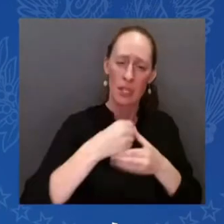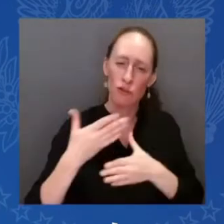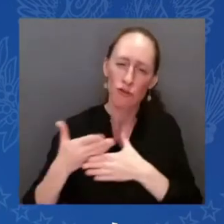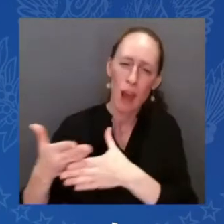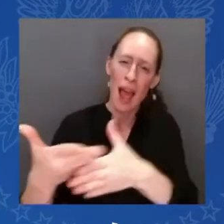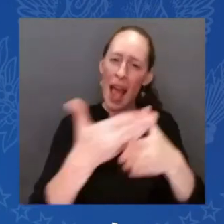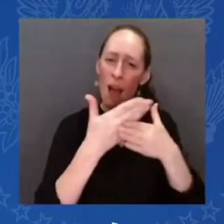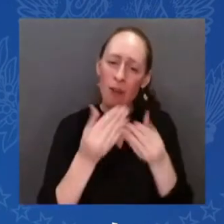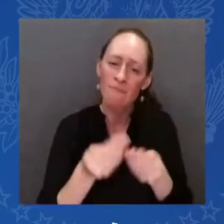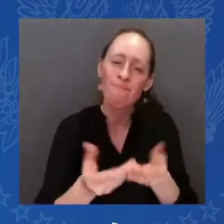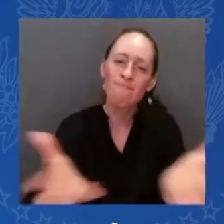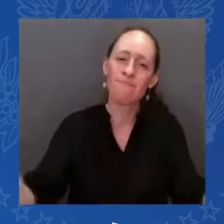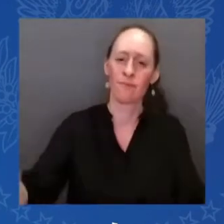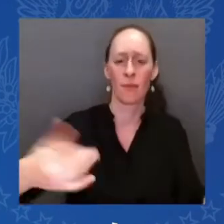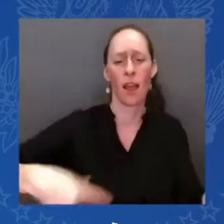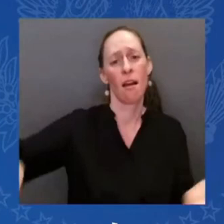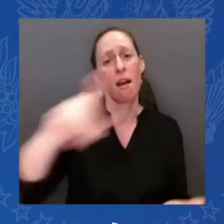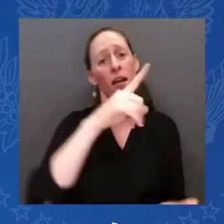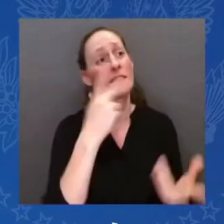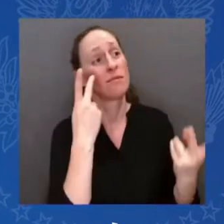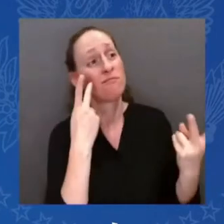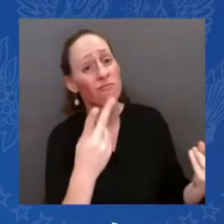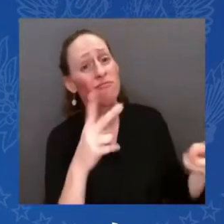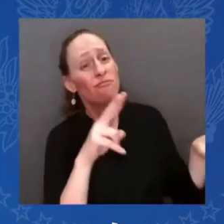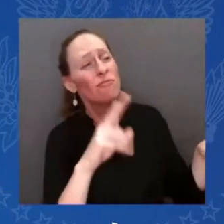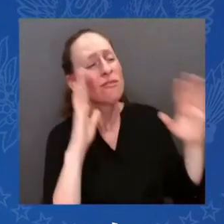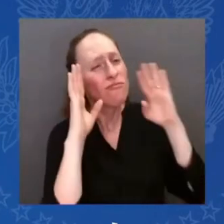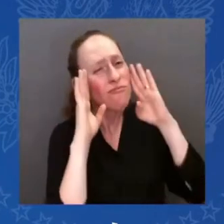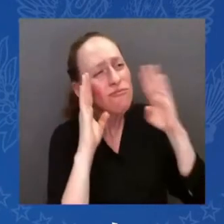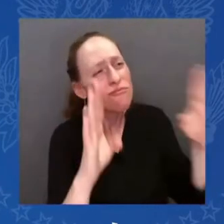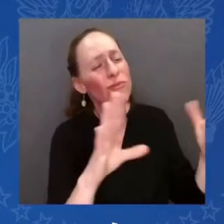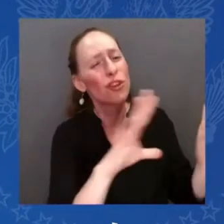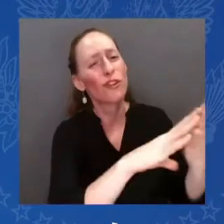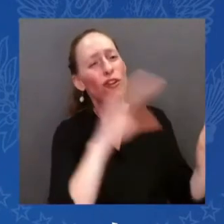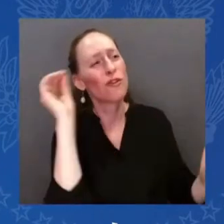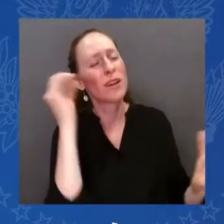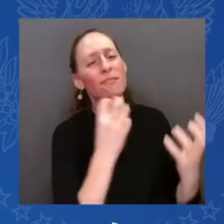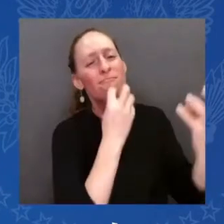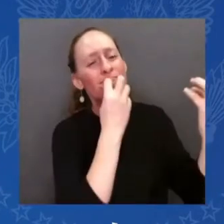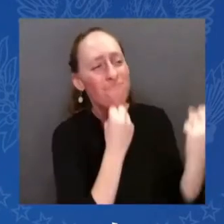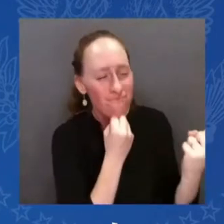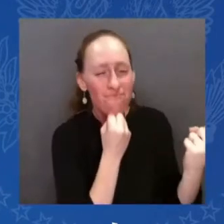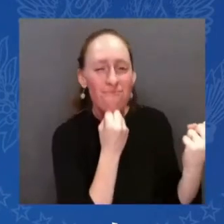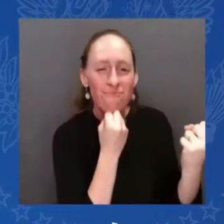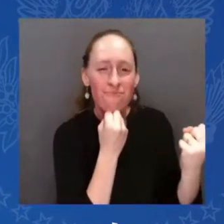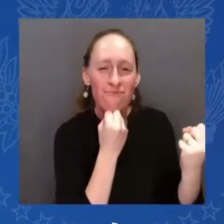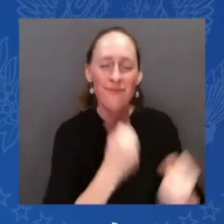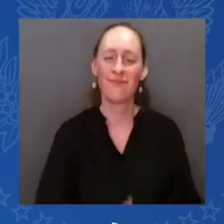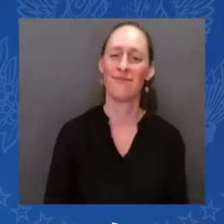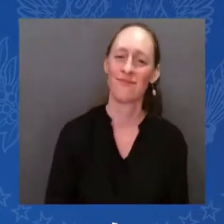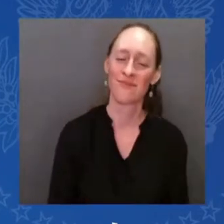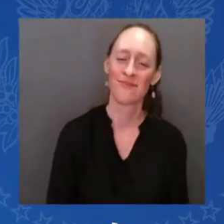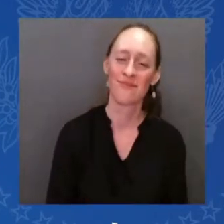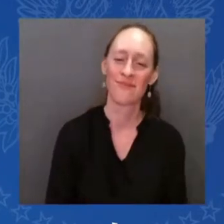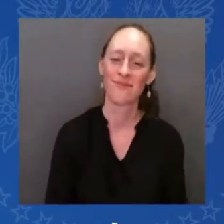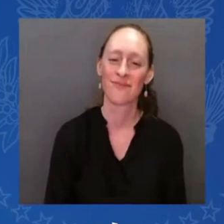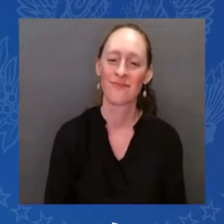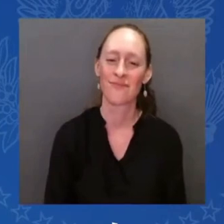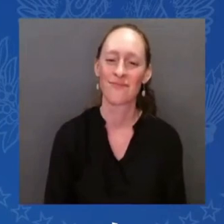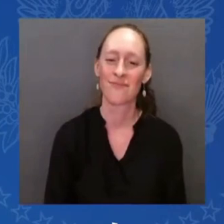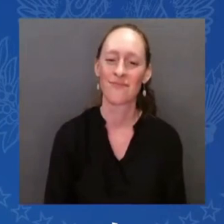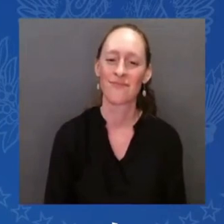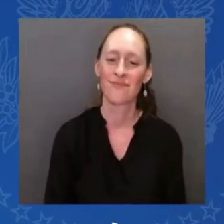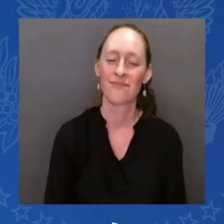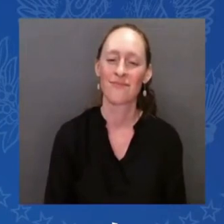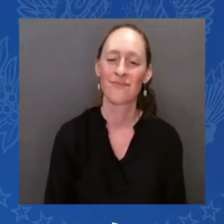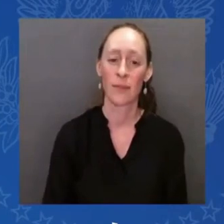Richard helped change the way companies think about Latino customers, helped establish that this community and the